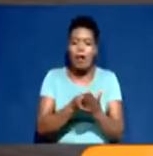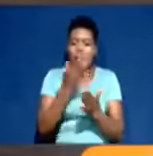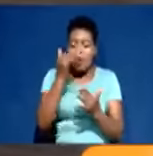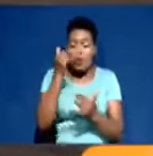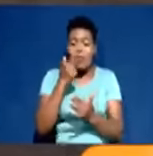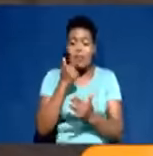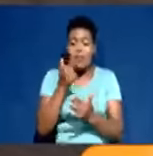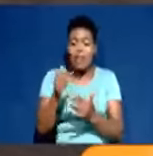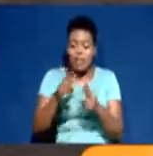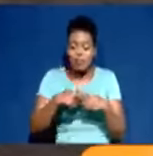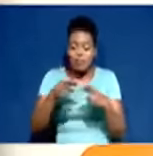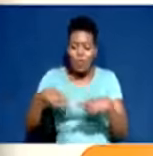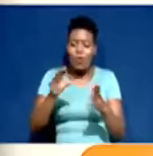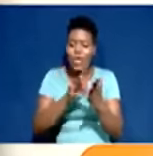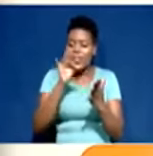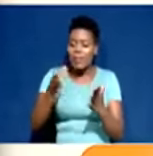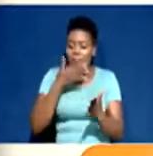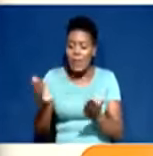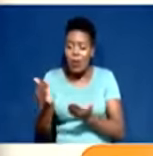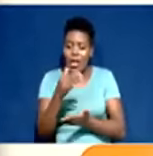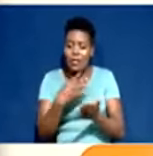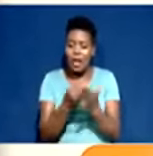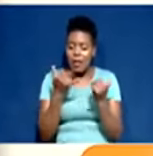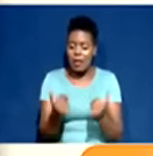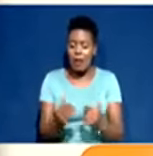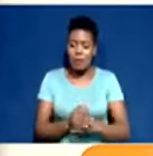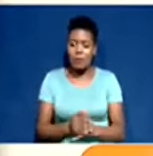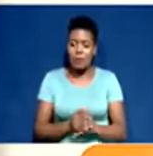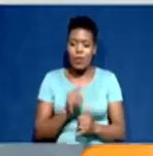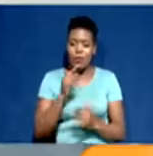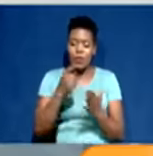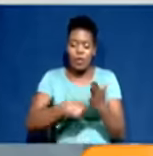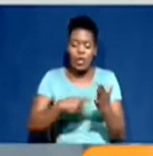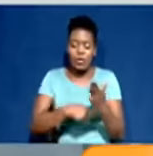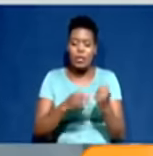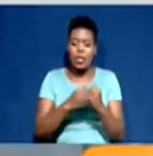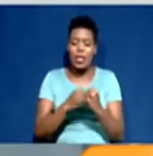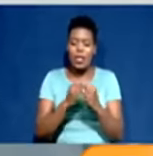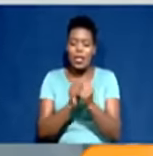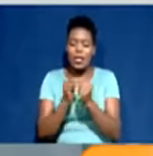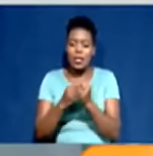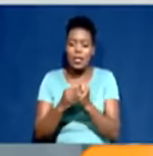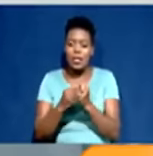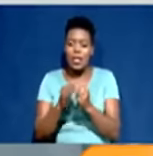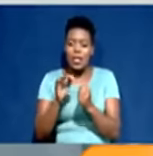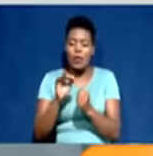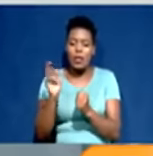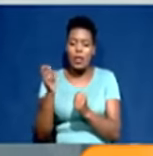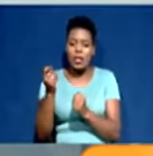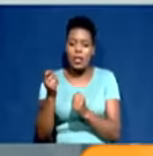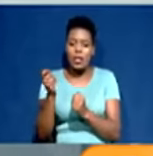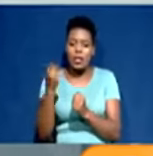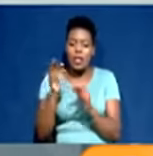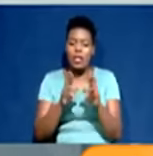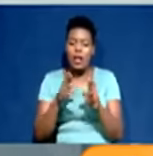shot up. The fund collected at the pump is currently set at 18 shillings per litre. The Kenya Roads Board had late last year proposed